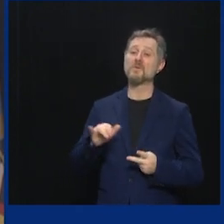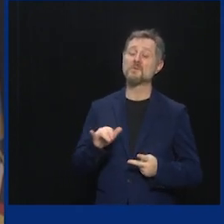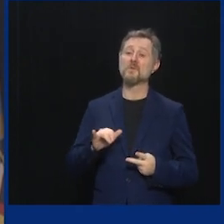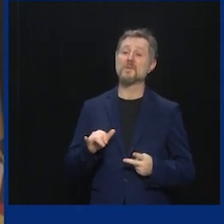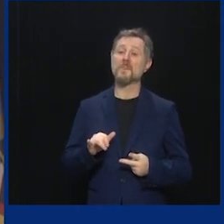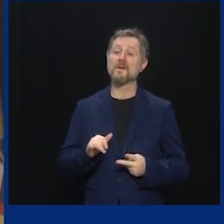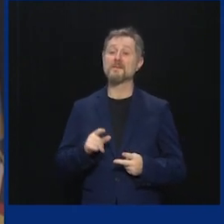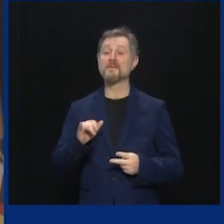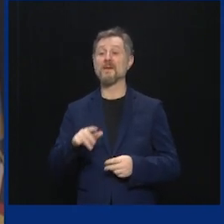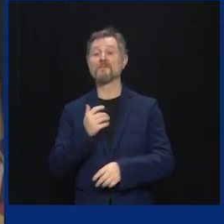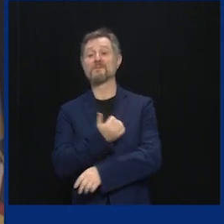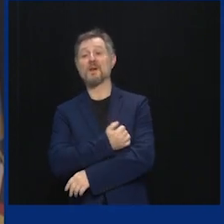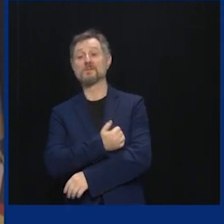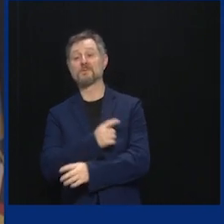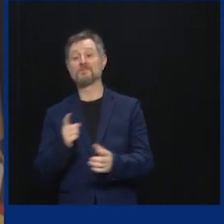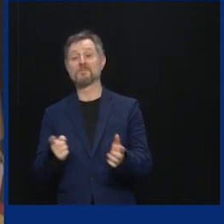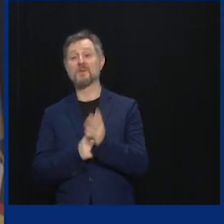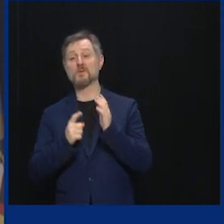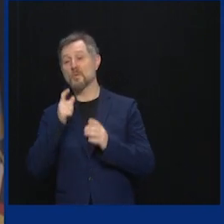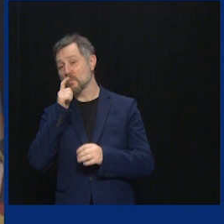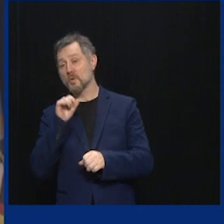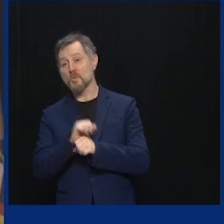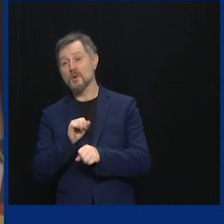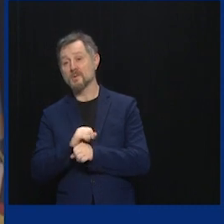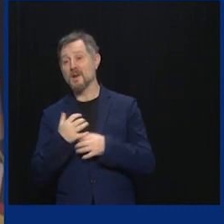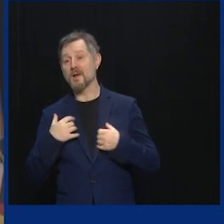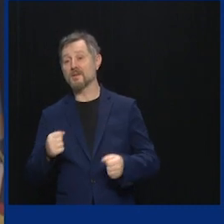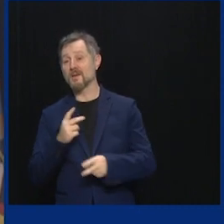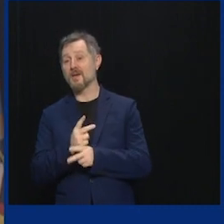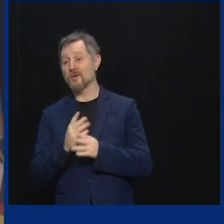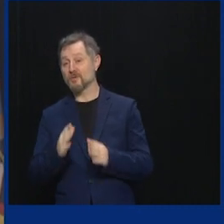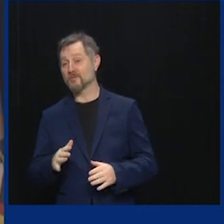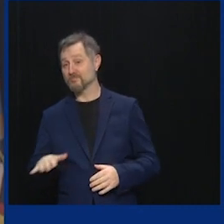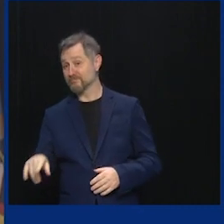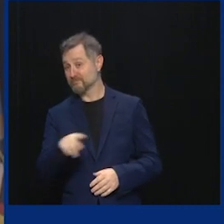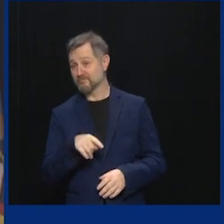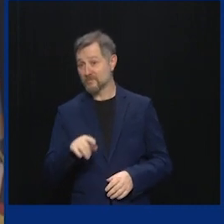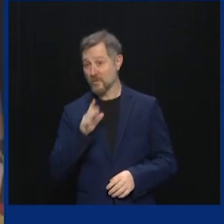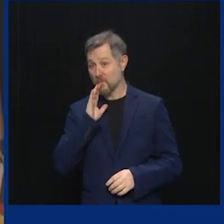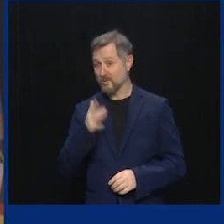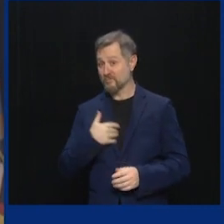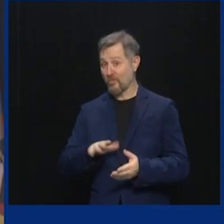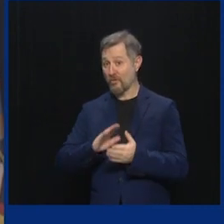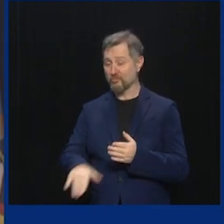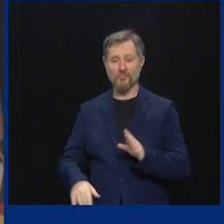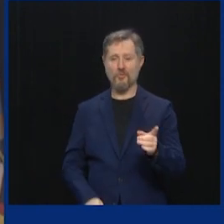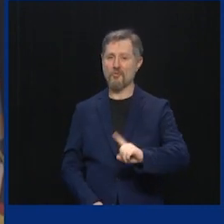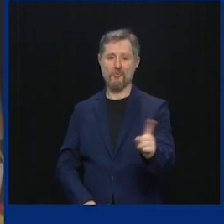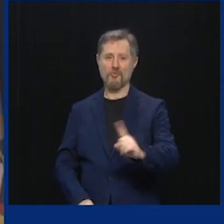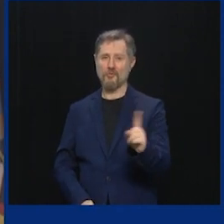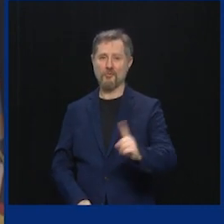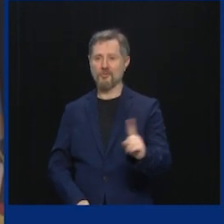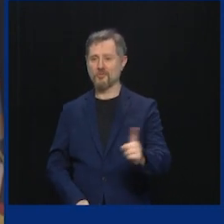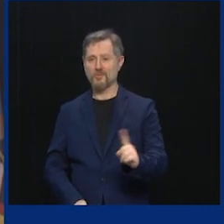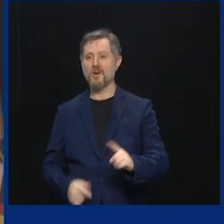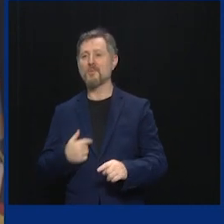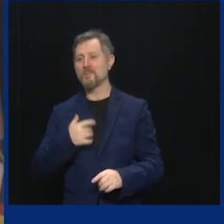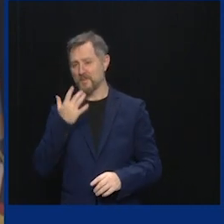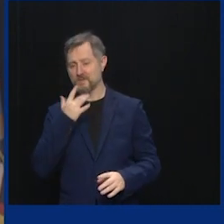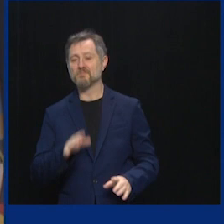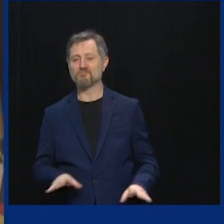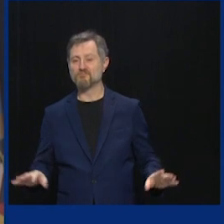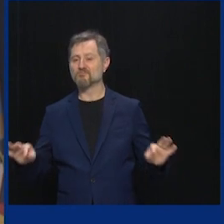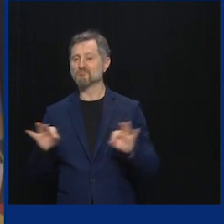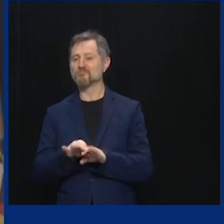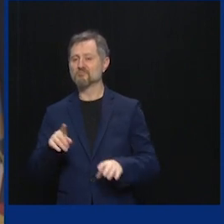vaccine mandate for healthcare workers, I will not be backing off on that. That is something I believe worked. Every single